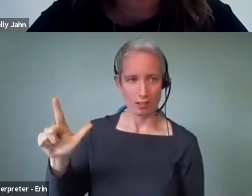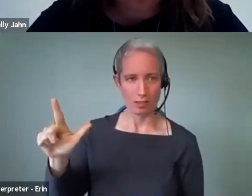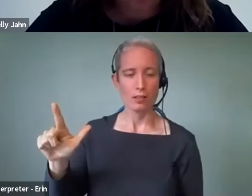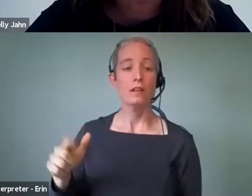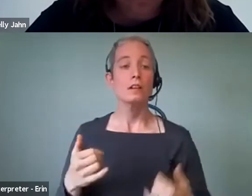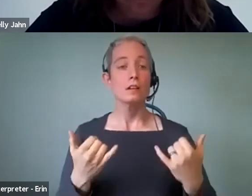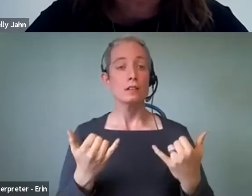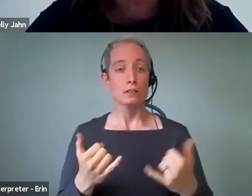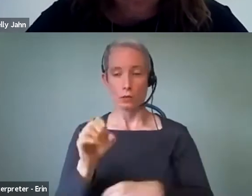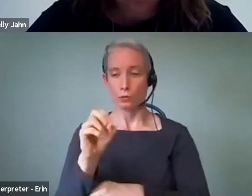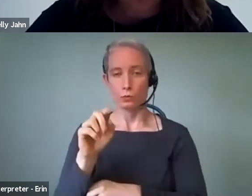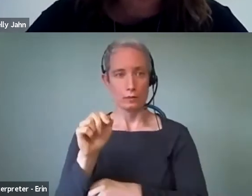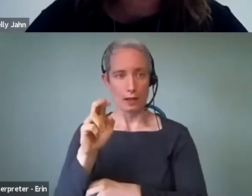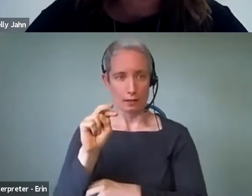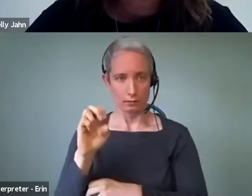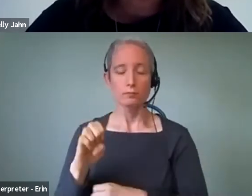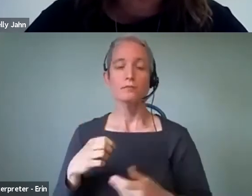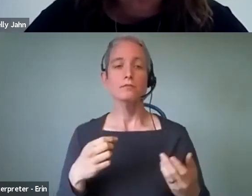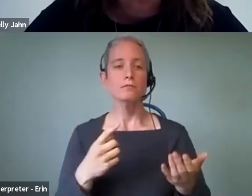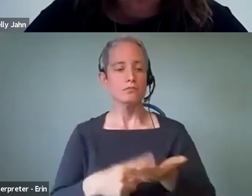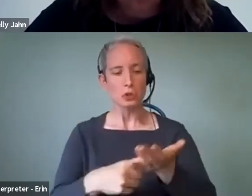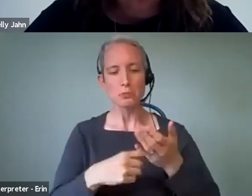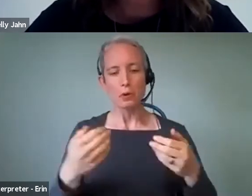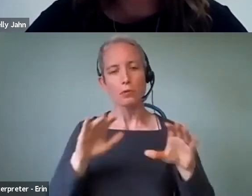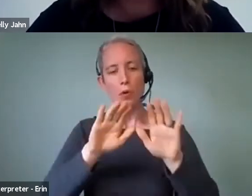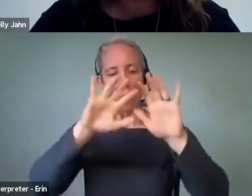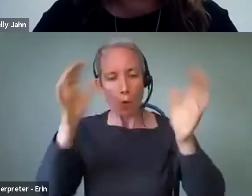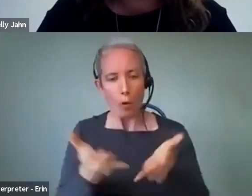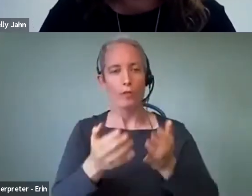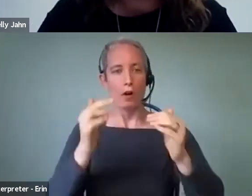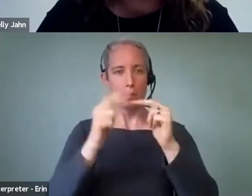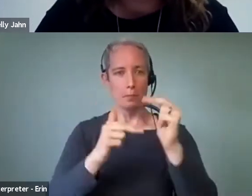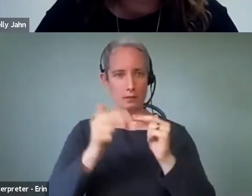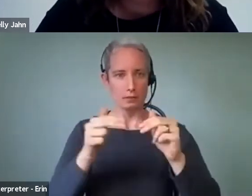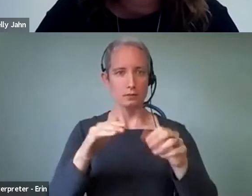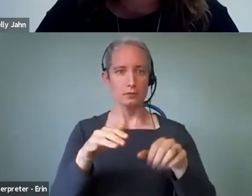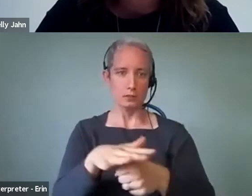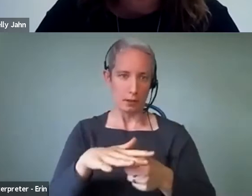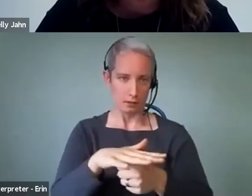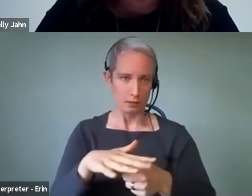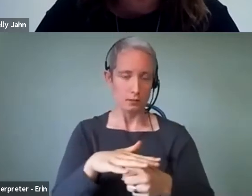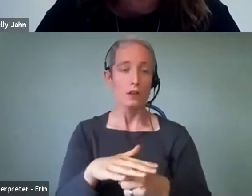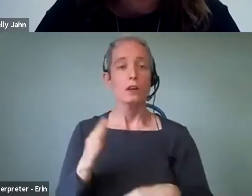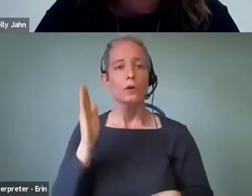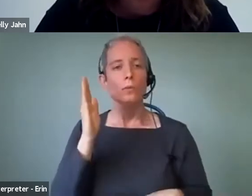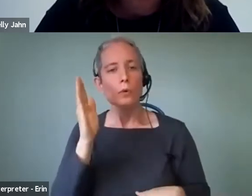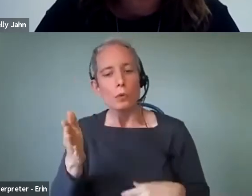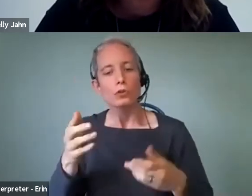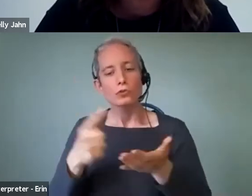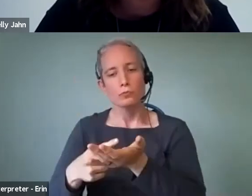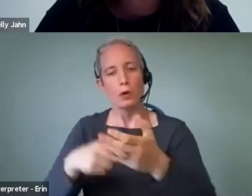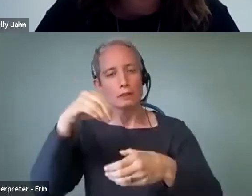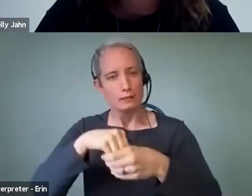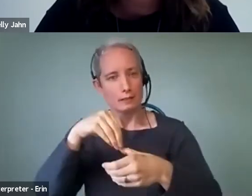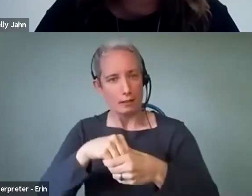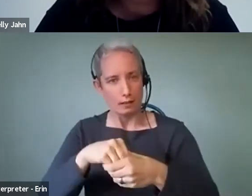overall building space, and we'll talk about the design and interior in a minute, but talking about overall, you know, how will building